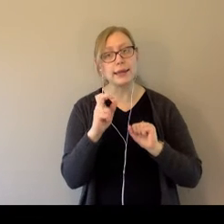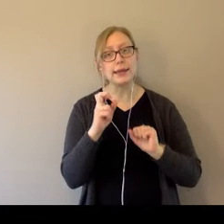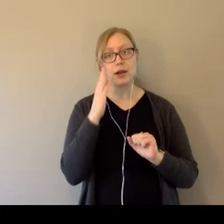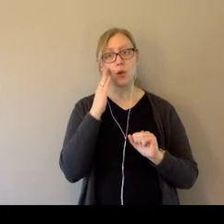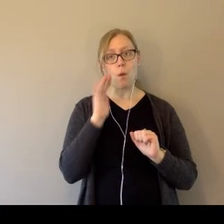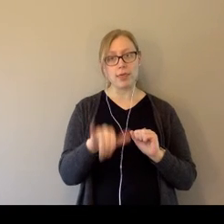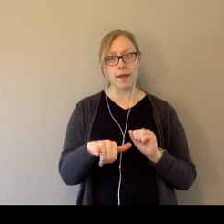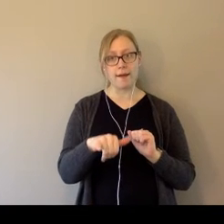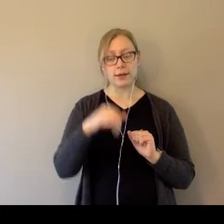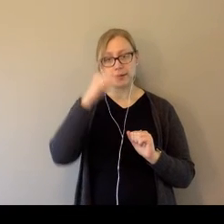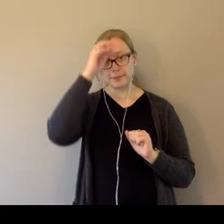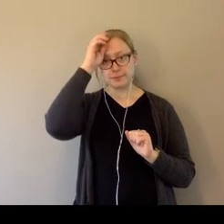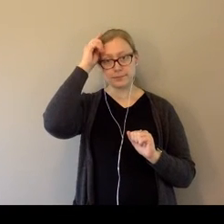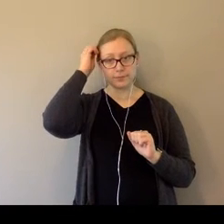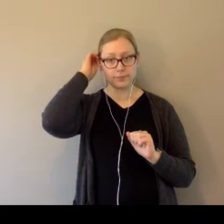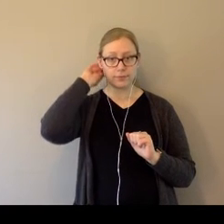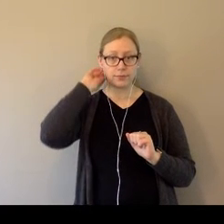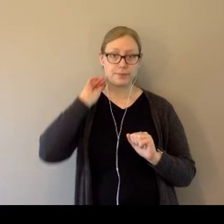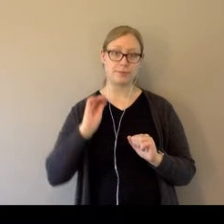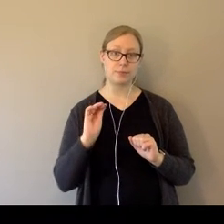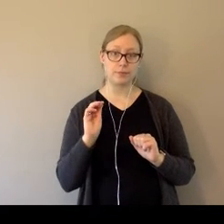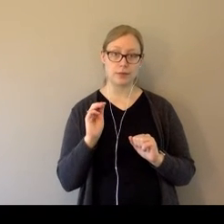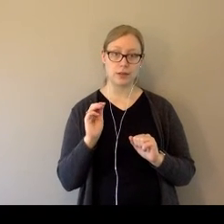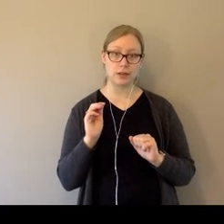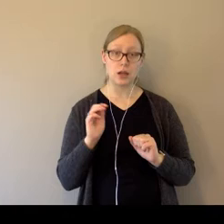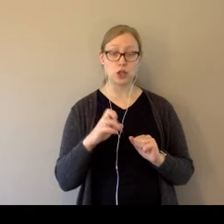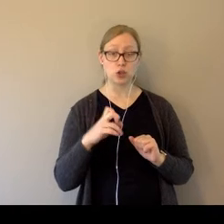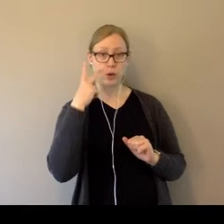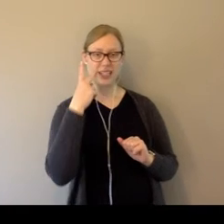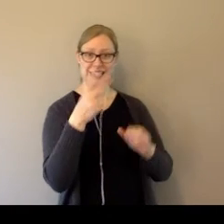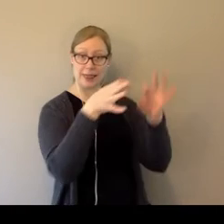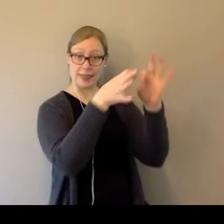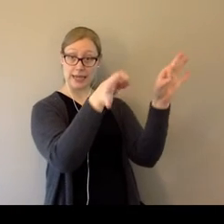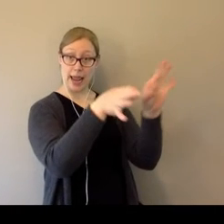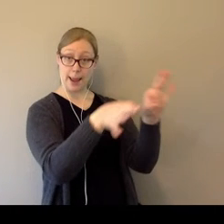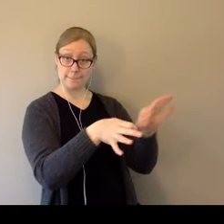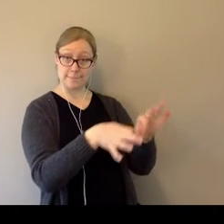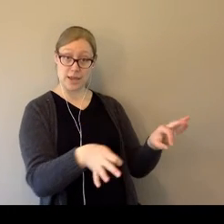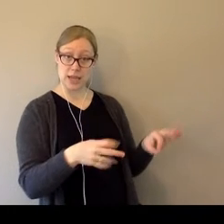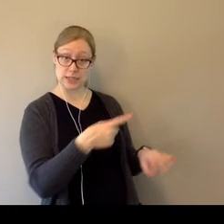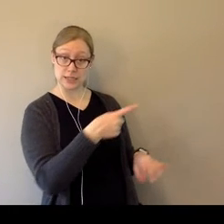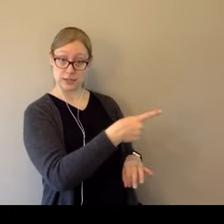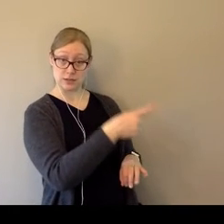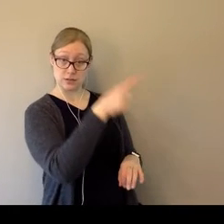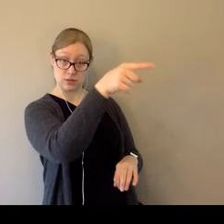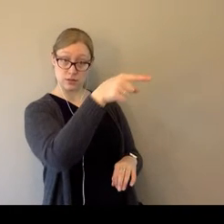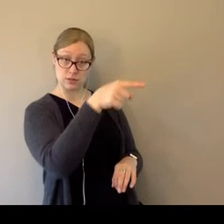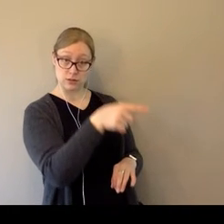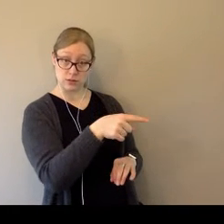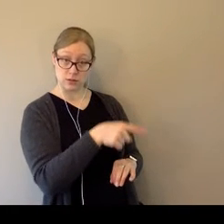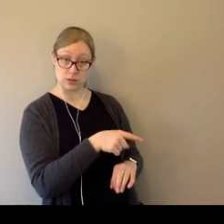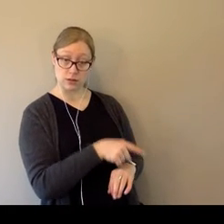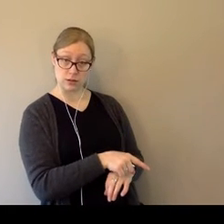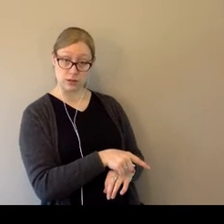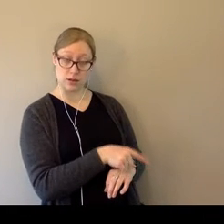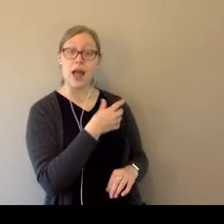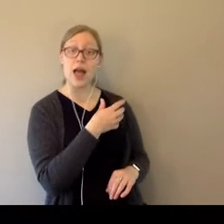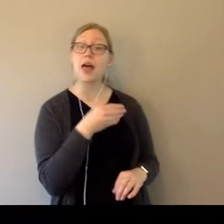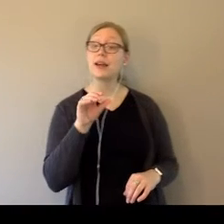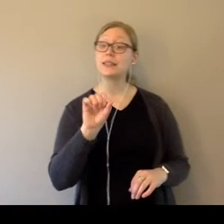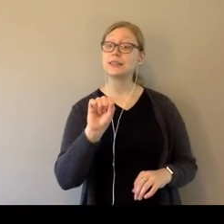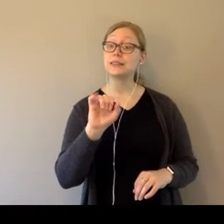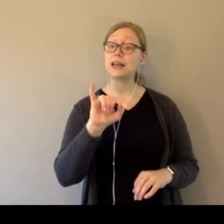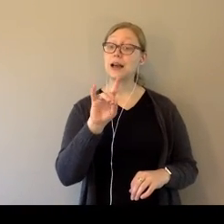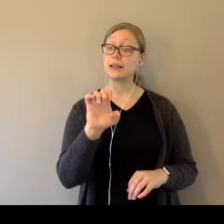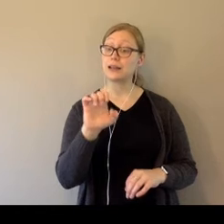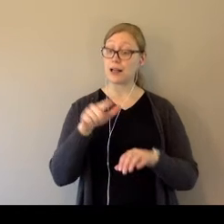B is congruent to F, and so on. So all the corresponding angles are congruent. And the side lengths are in the same proportion. Now,